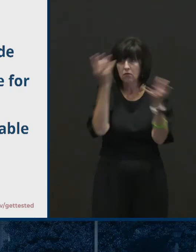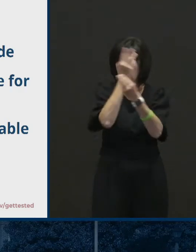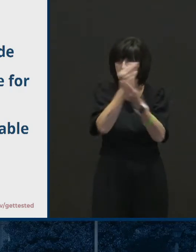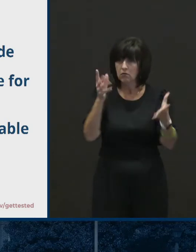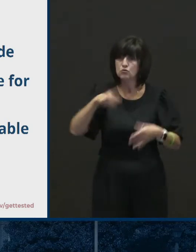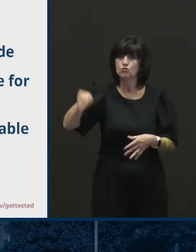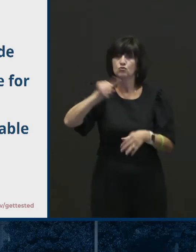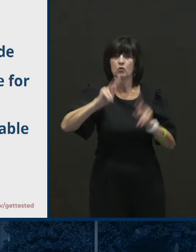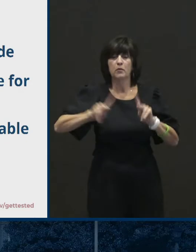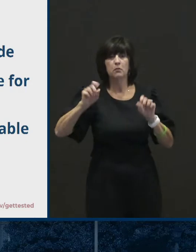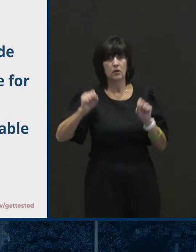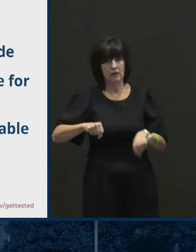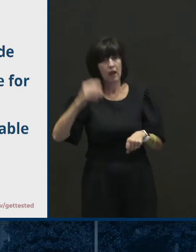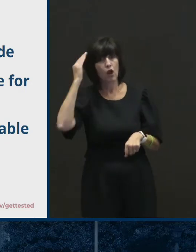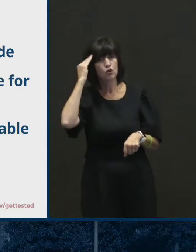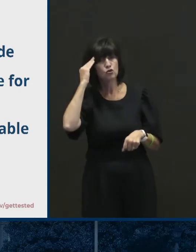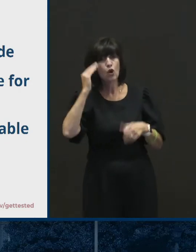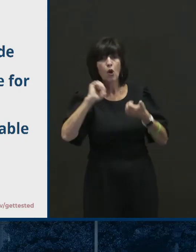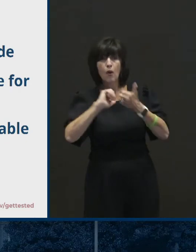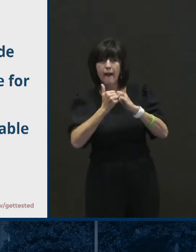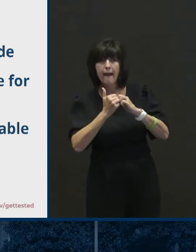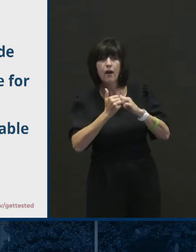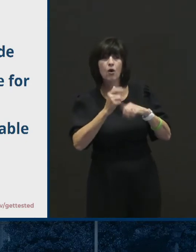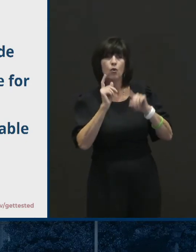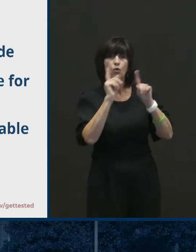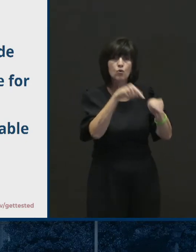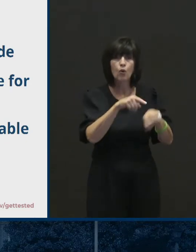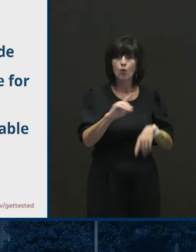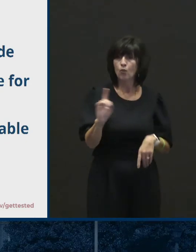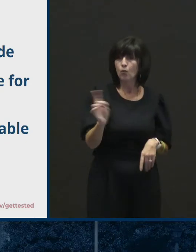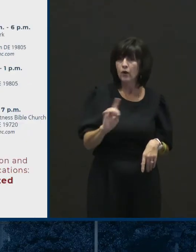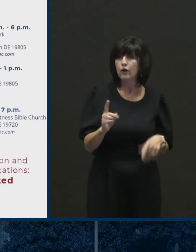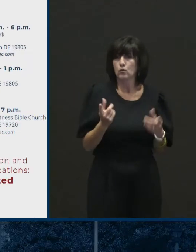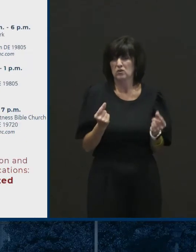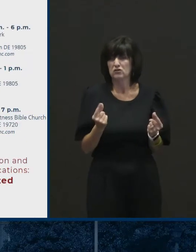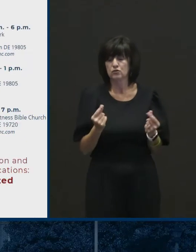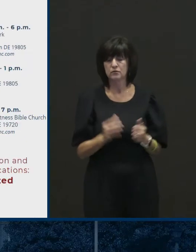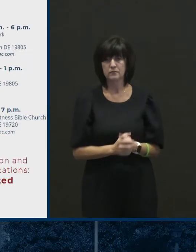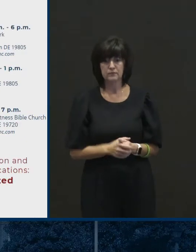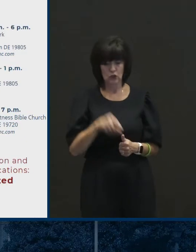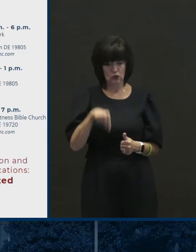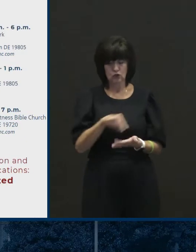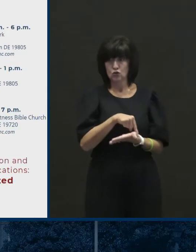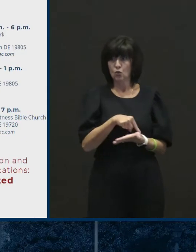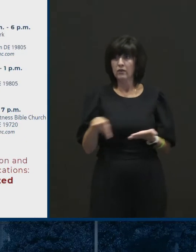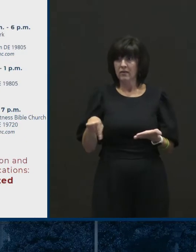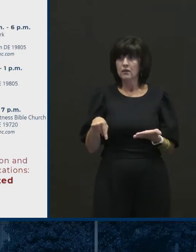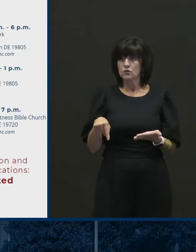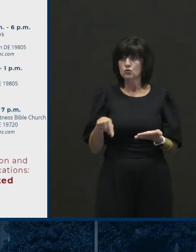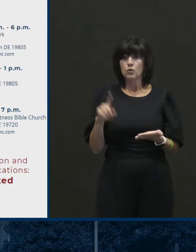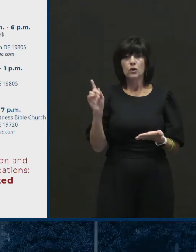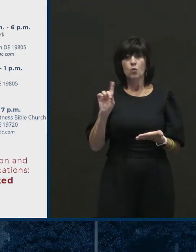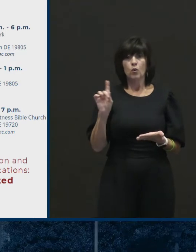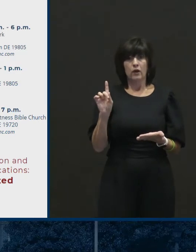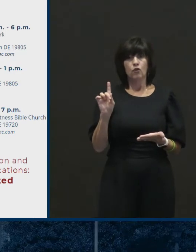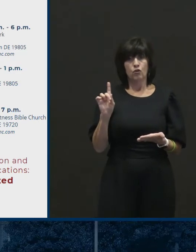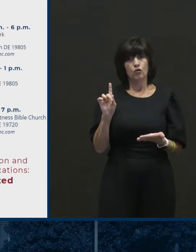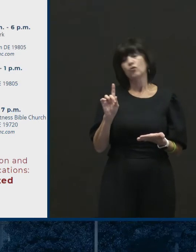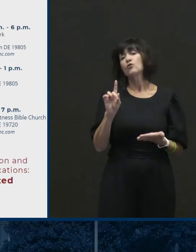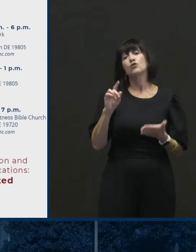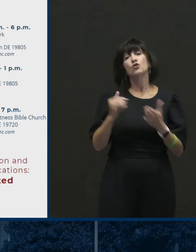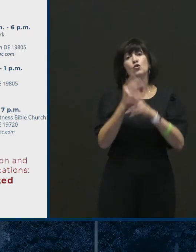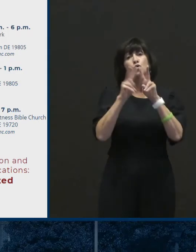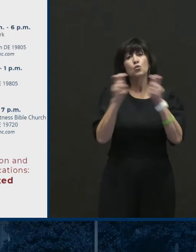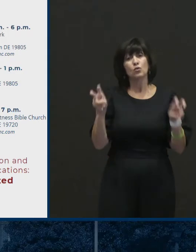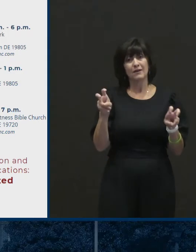their partnership and information they give us. So this week, testing locations in Newcastle County. Again, I've